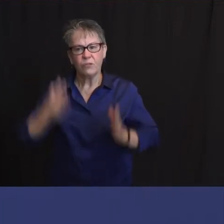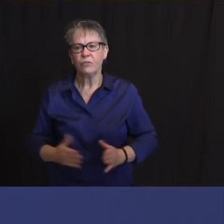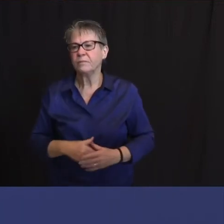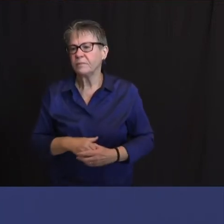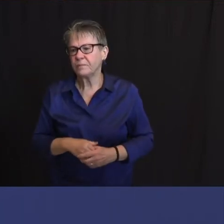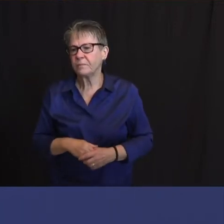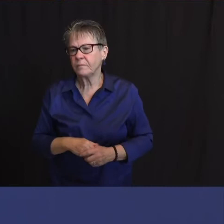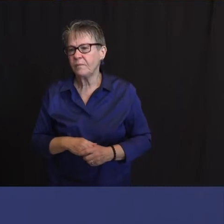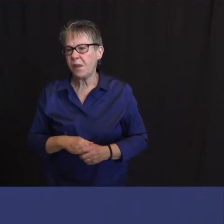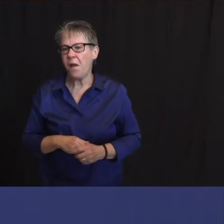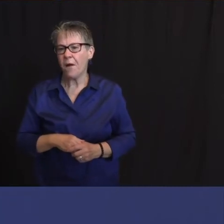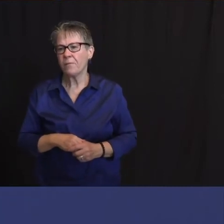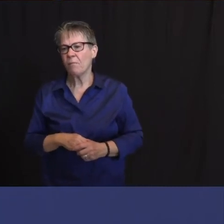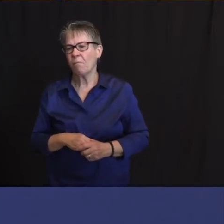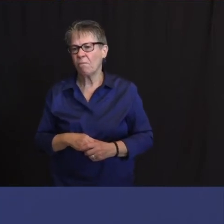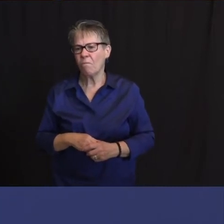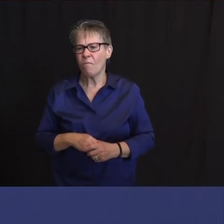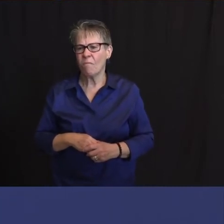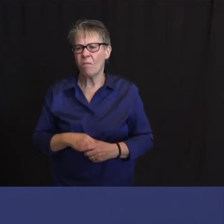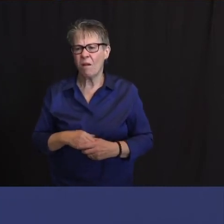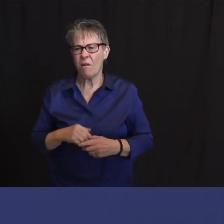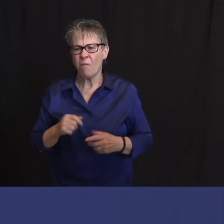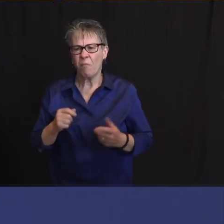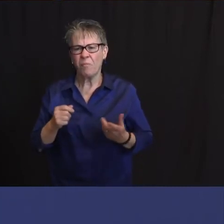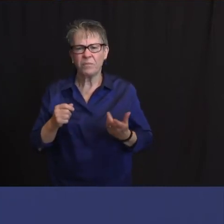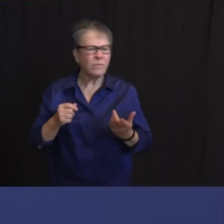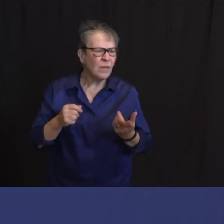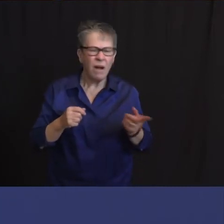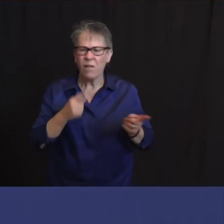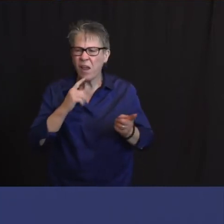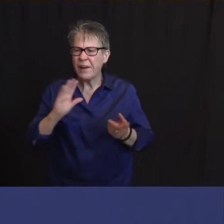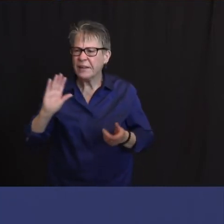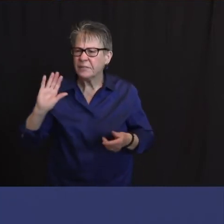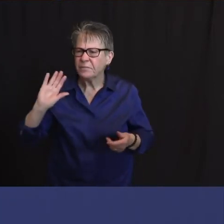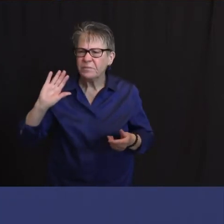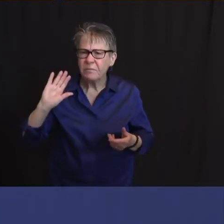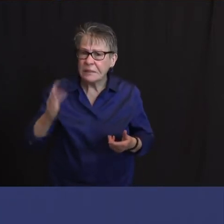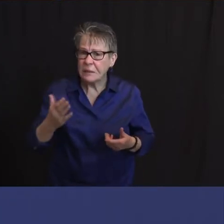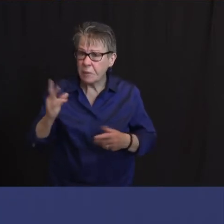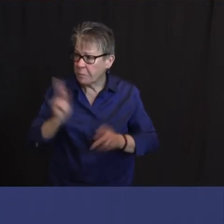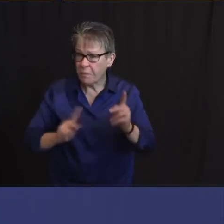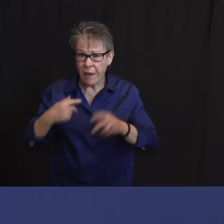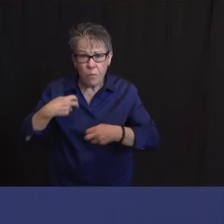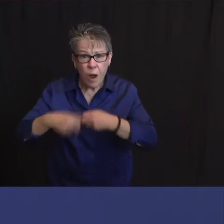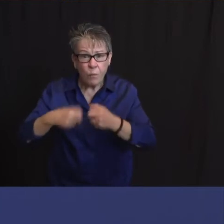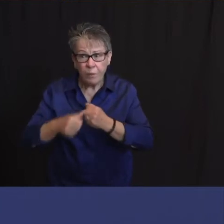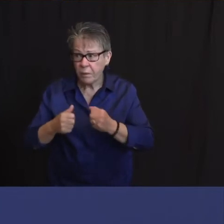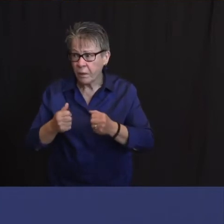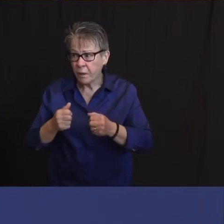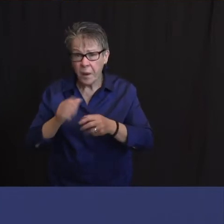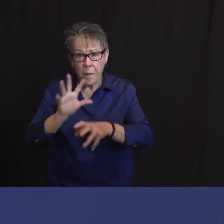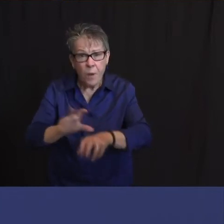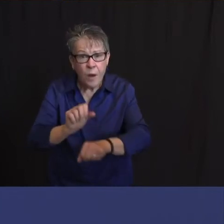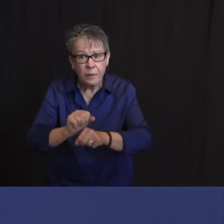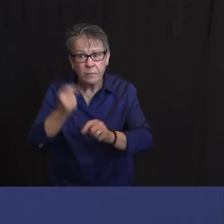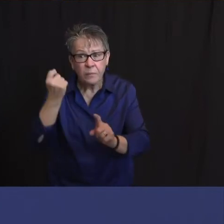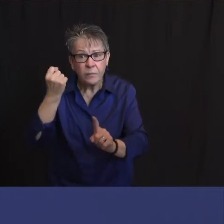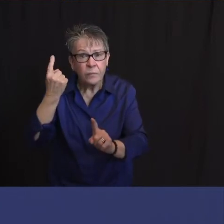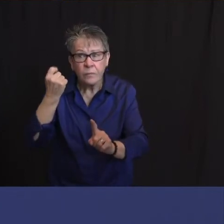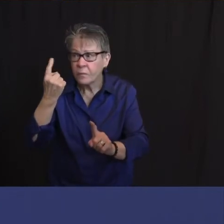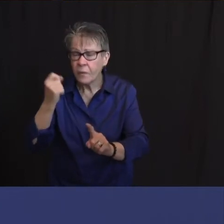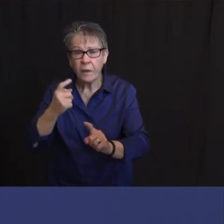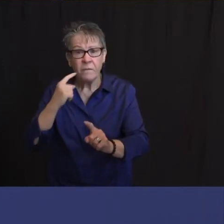this issue and they have an urgent need to schedule that second dose in a certain amount of time? Gloucester County, which is run by the state and uses the state